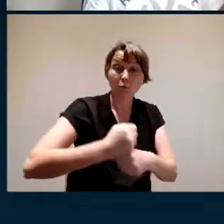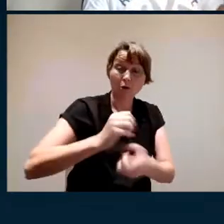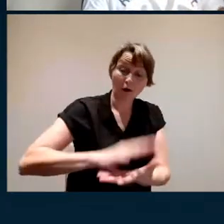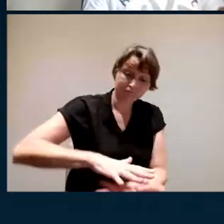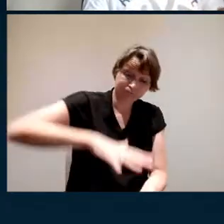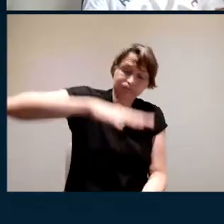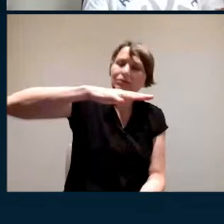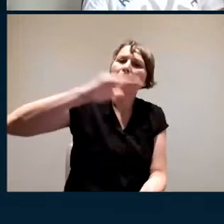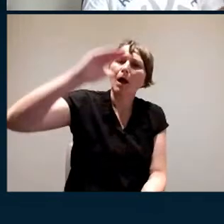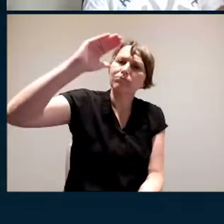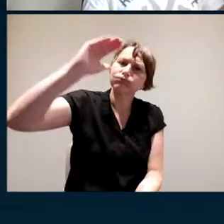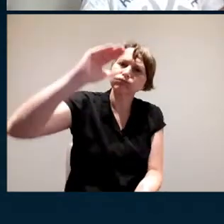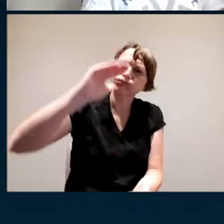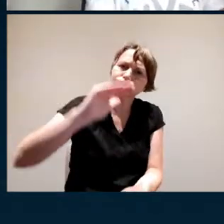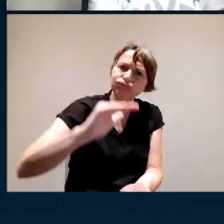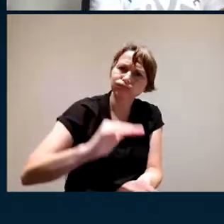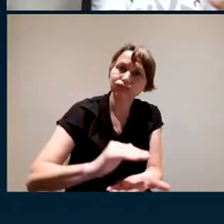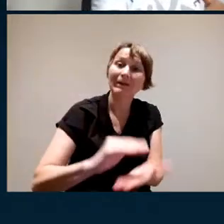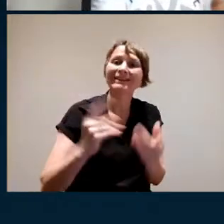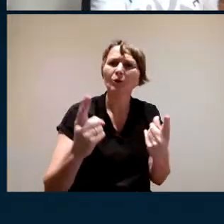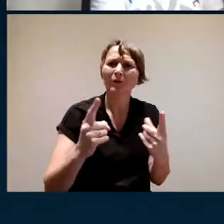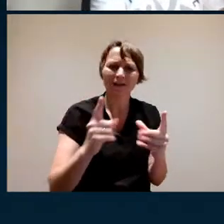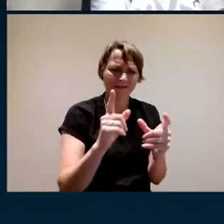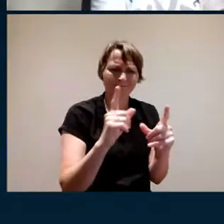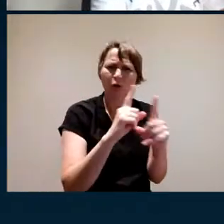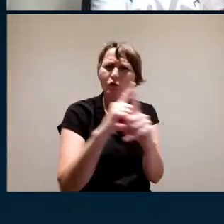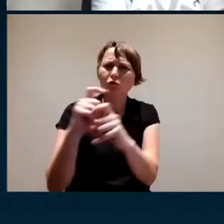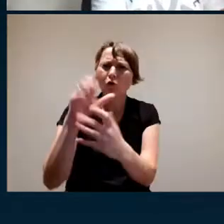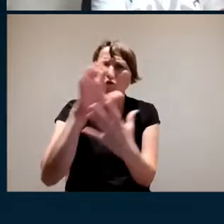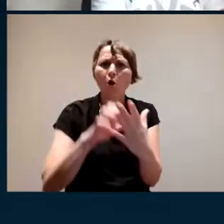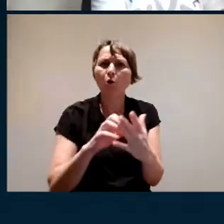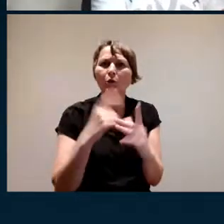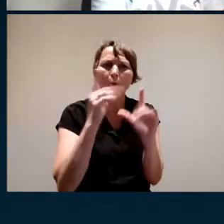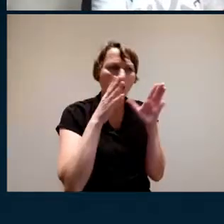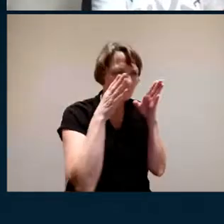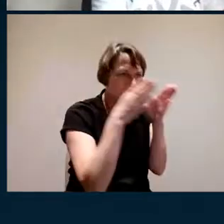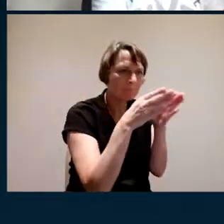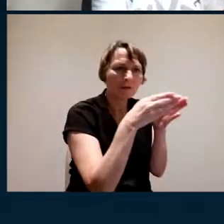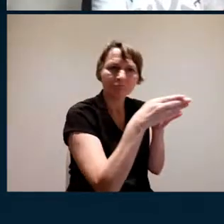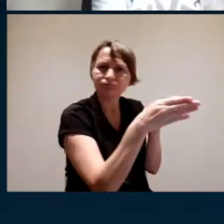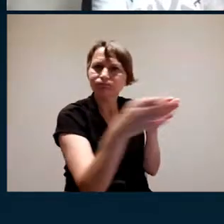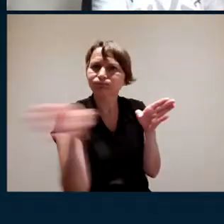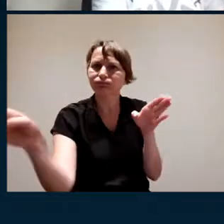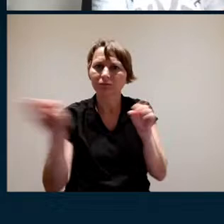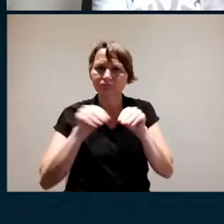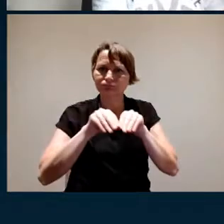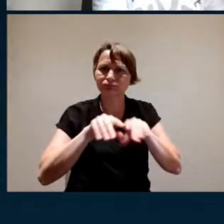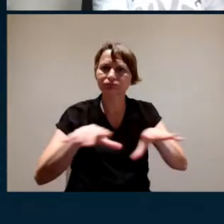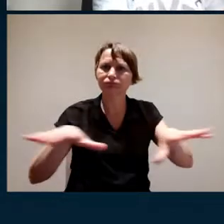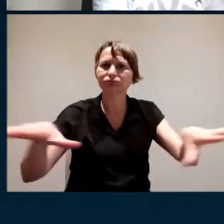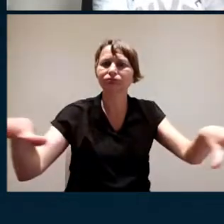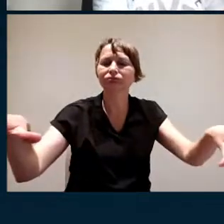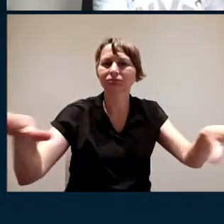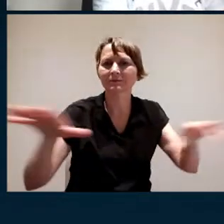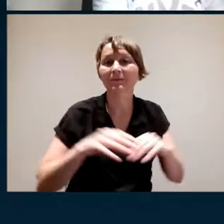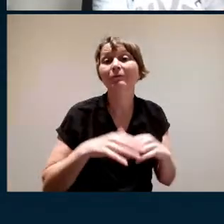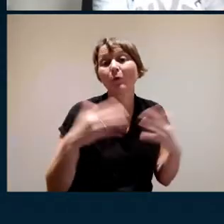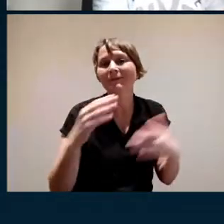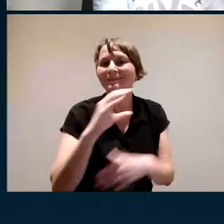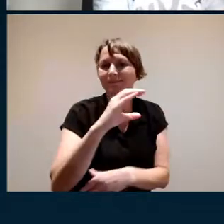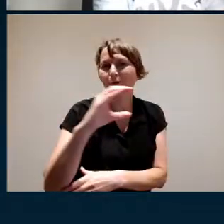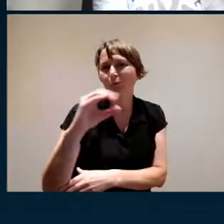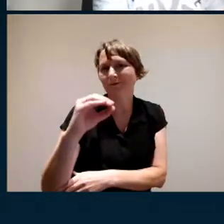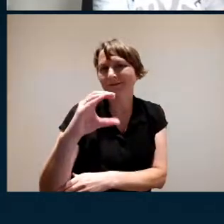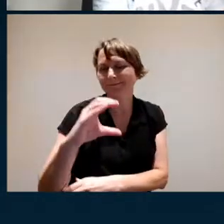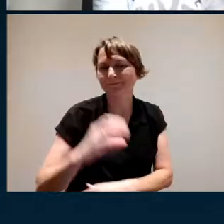spread across the organization of at least CCOE in most cases. So that's the